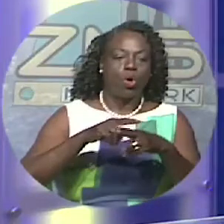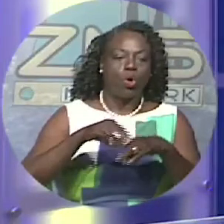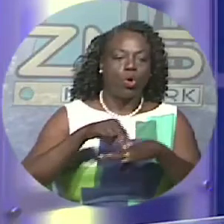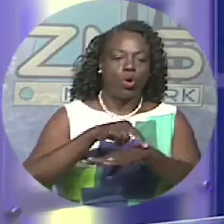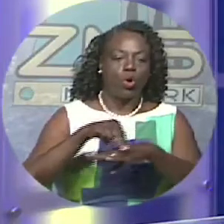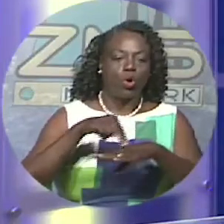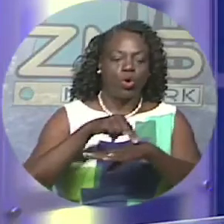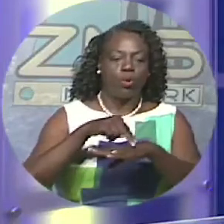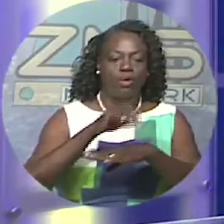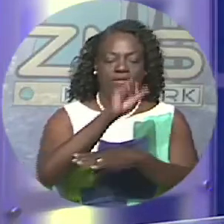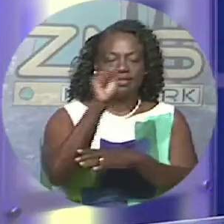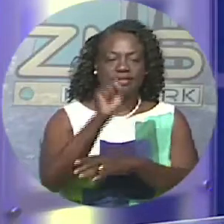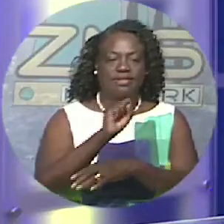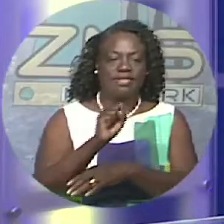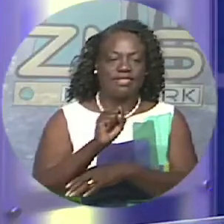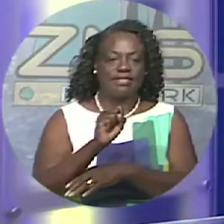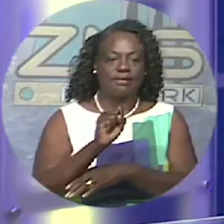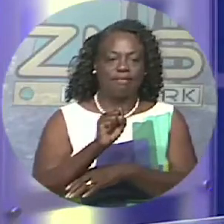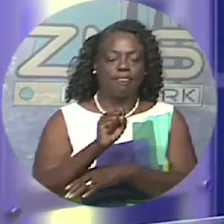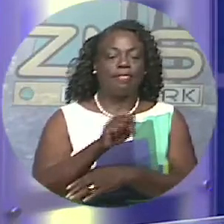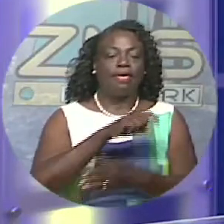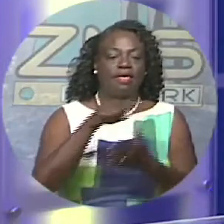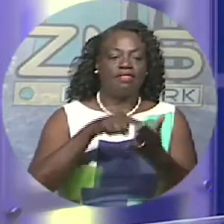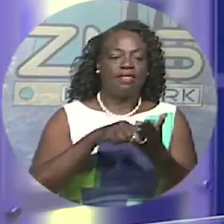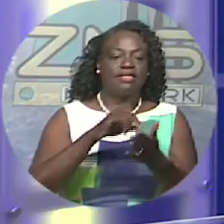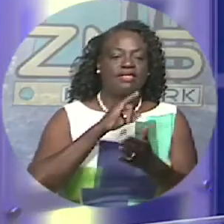main driver of this year's outlook is the anticipated